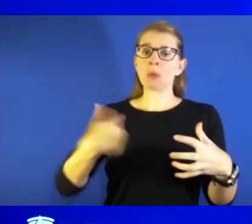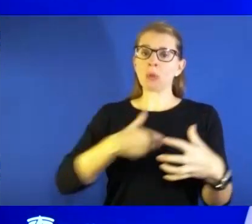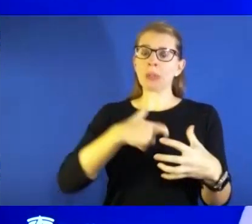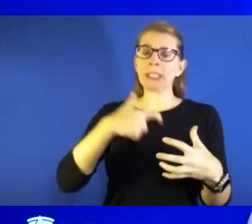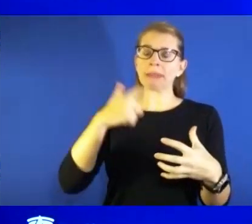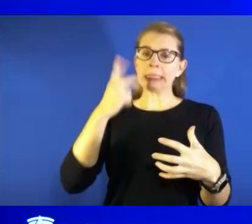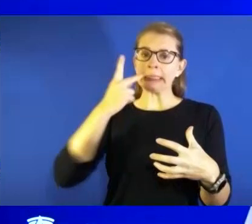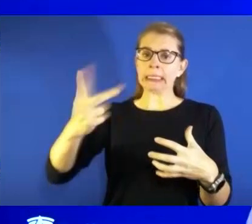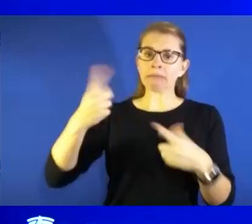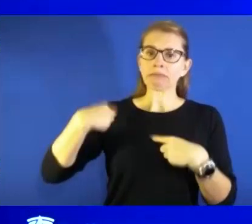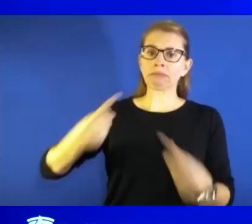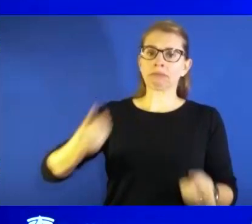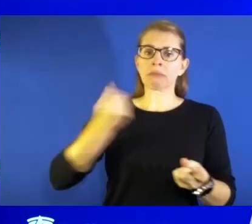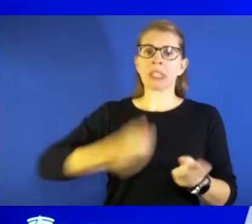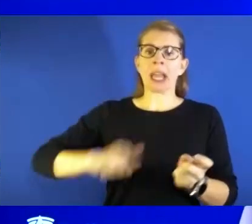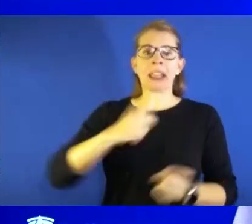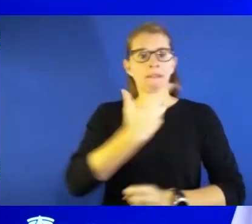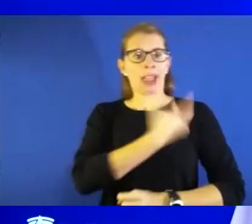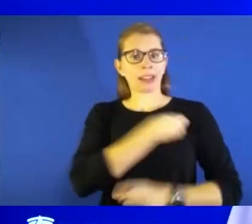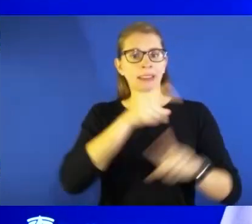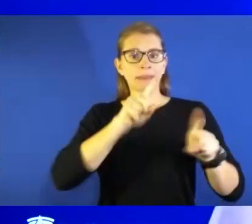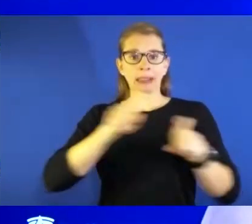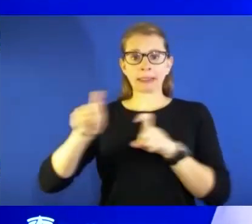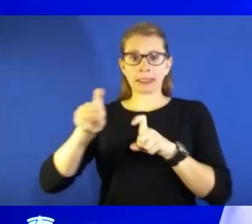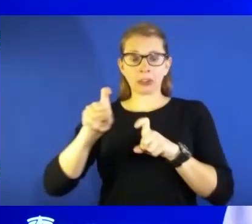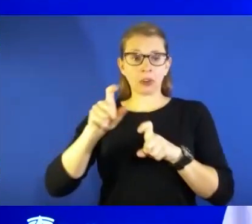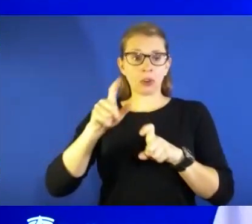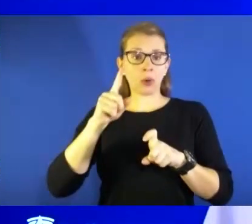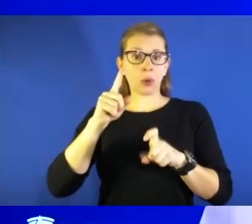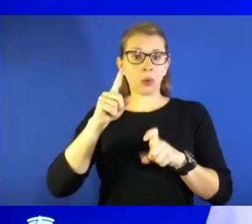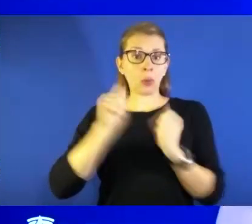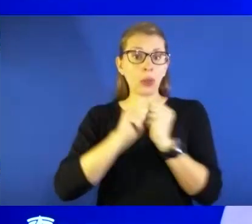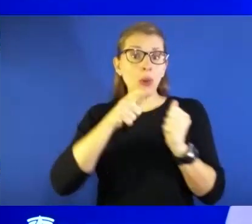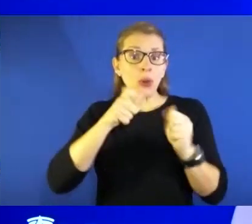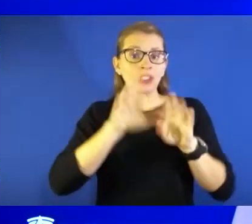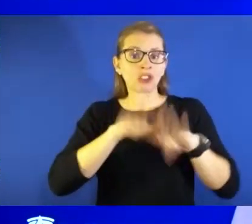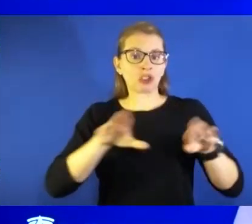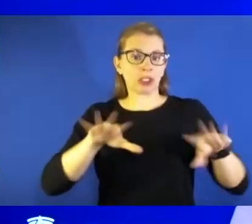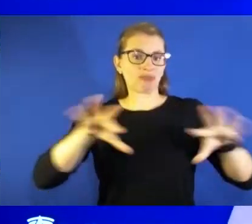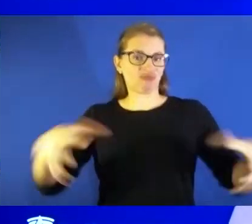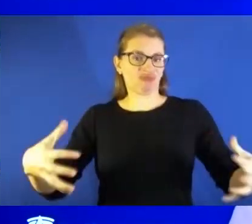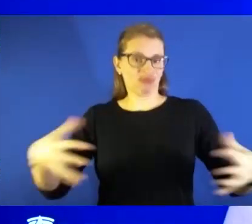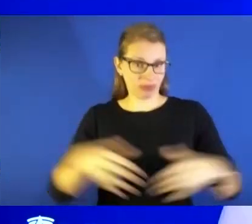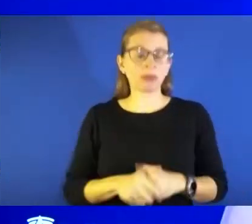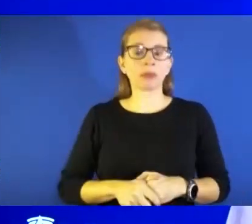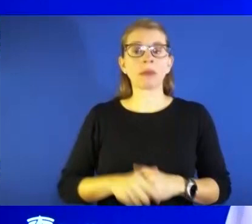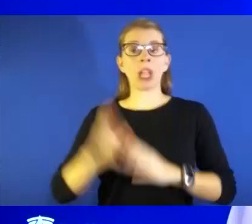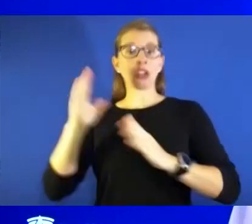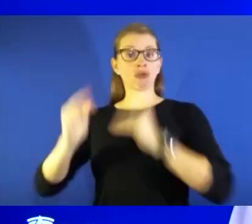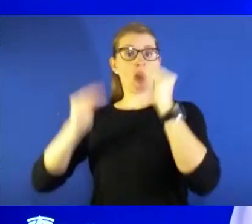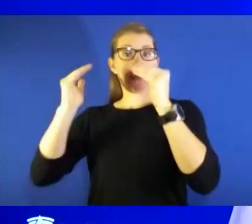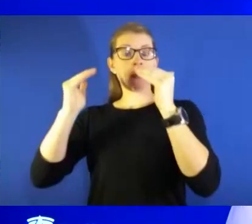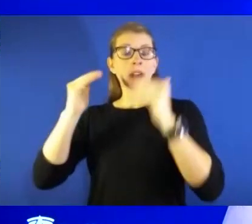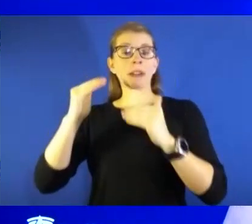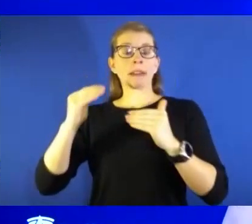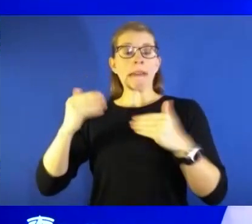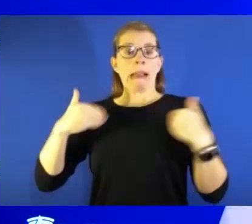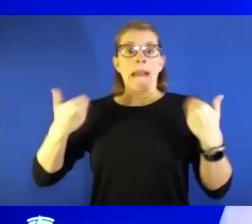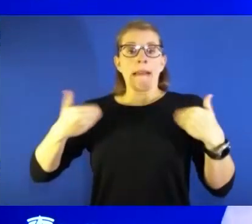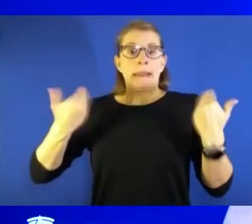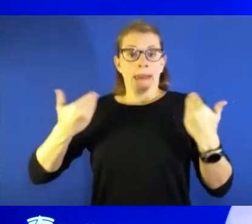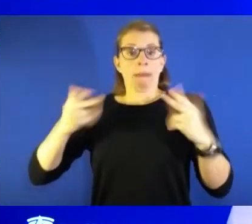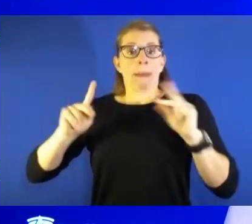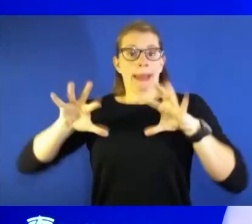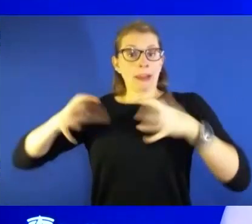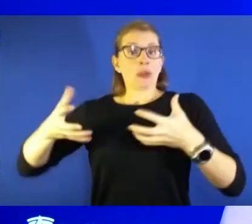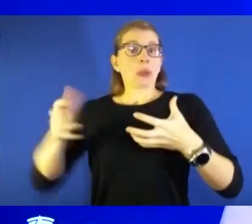of these vaccines that have been tested in children. We've seen it consistent with that adult and adolescent population. And